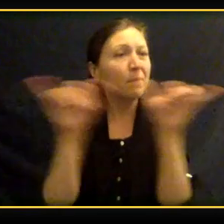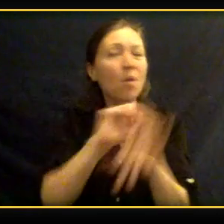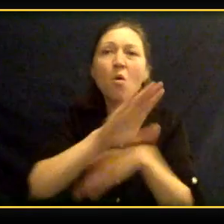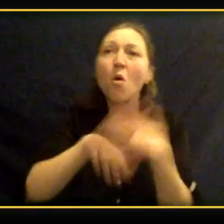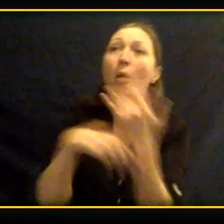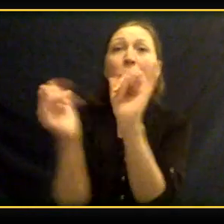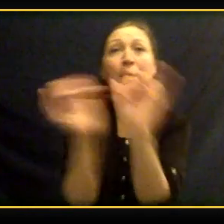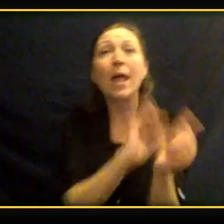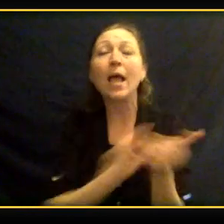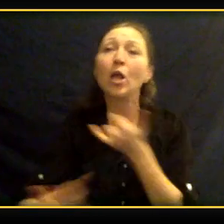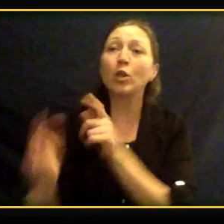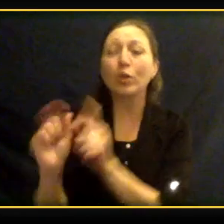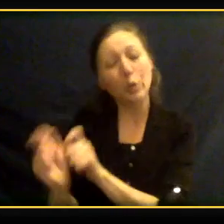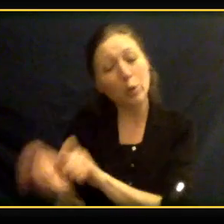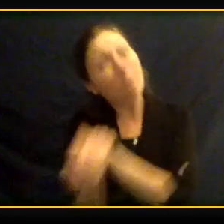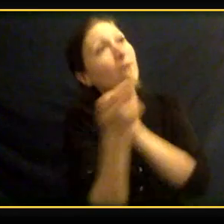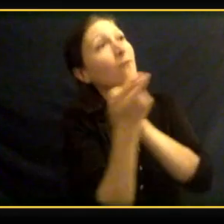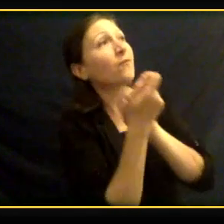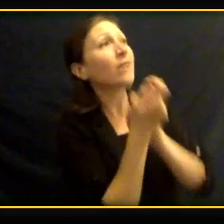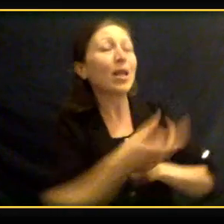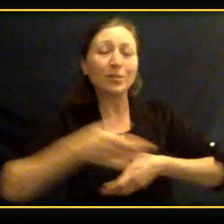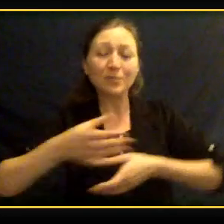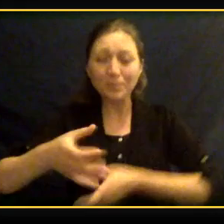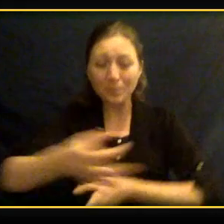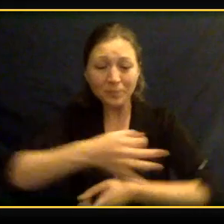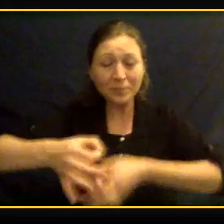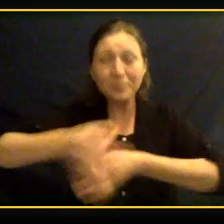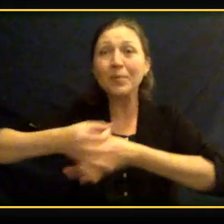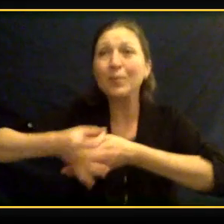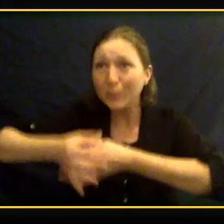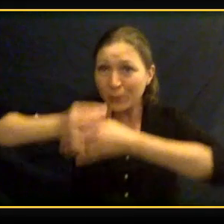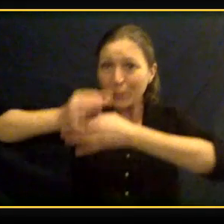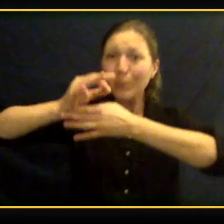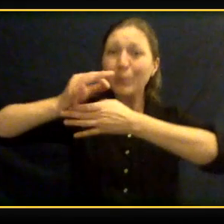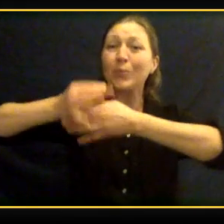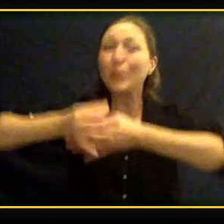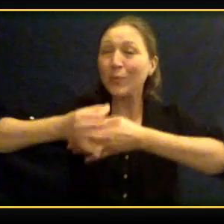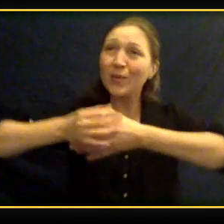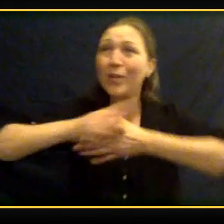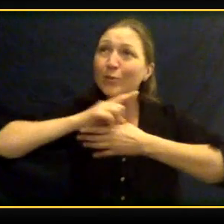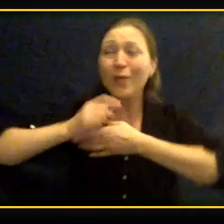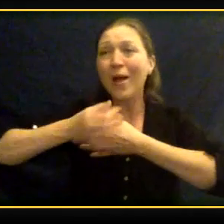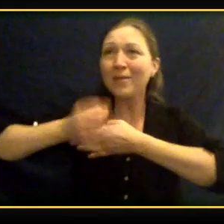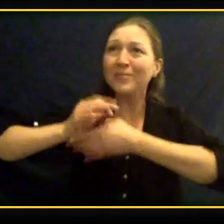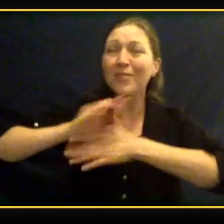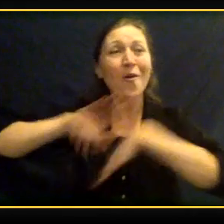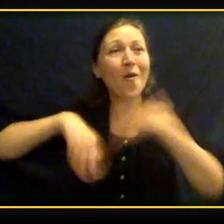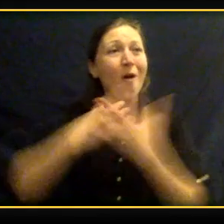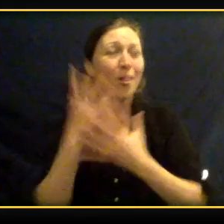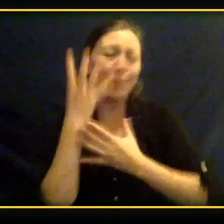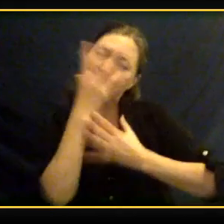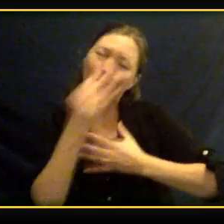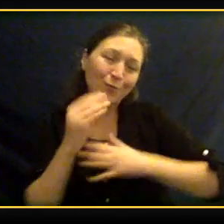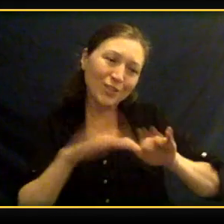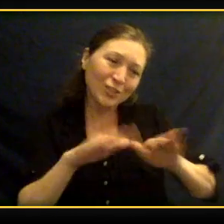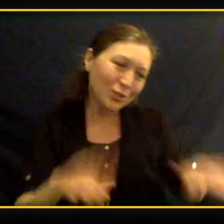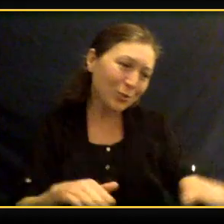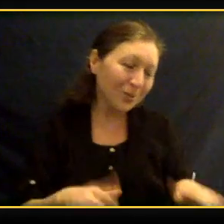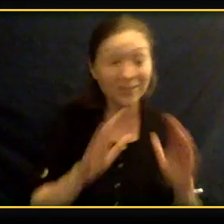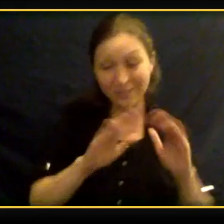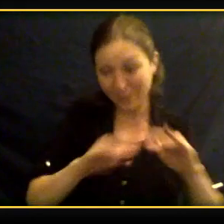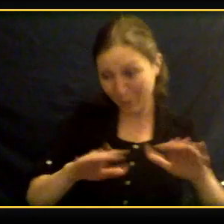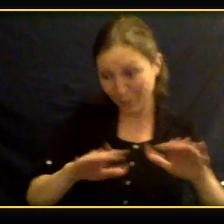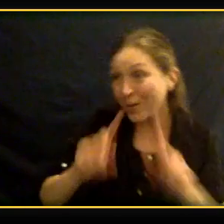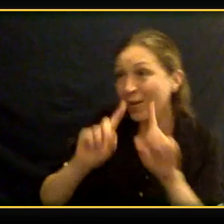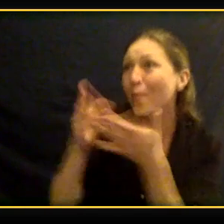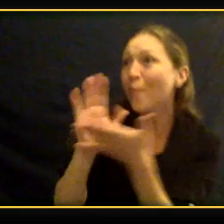their martinis dry, and they all have pretty children, and the children go to school, and the children